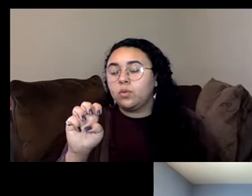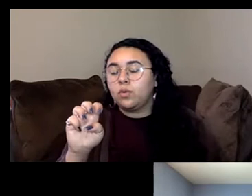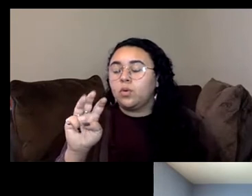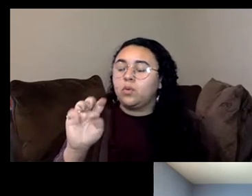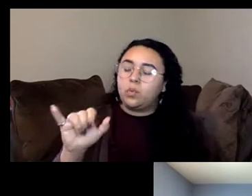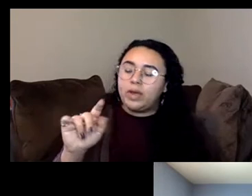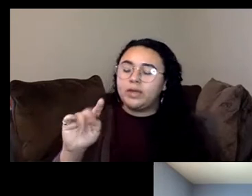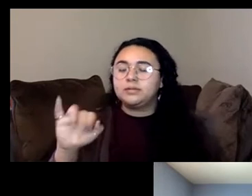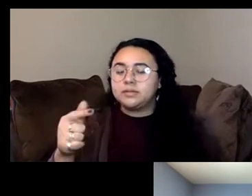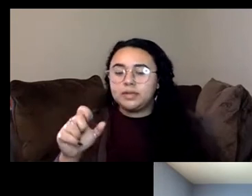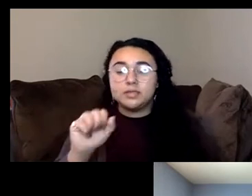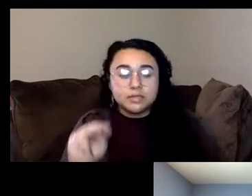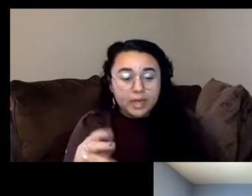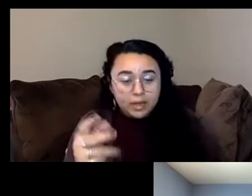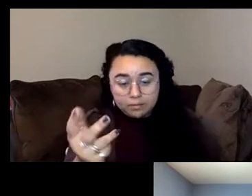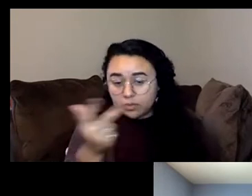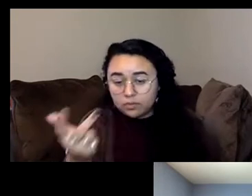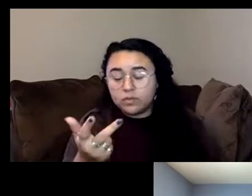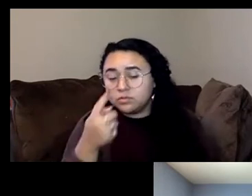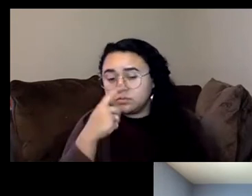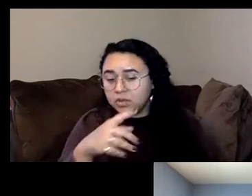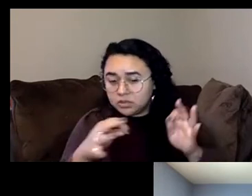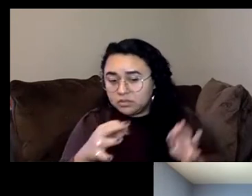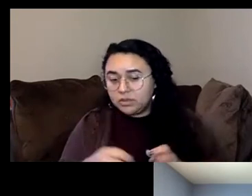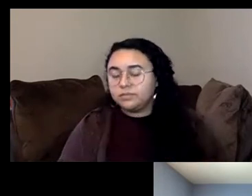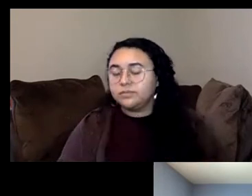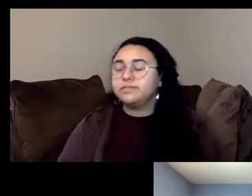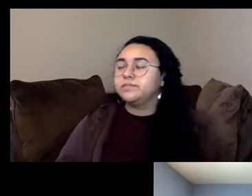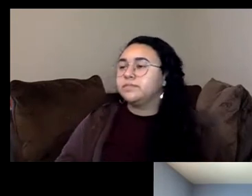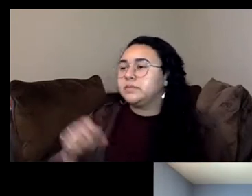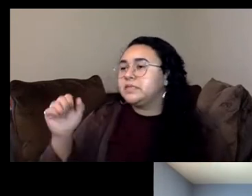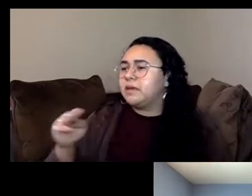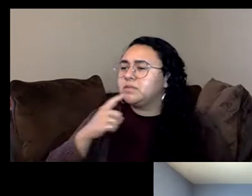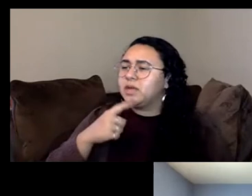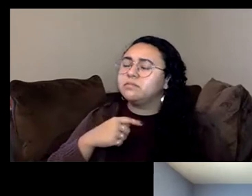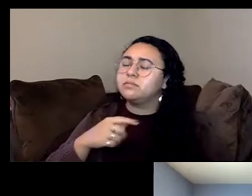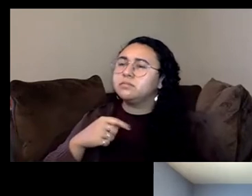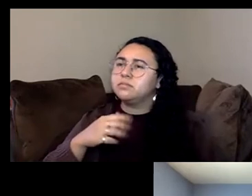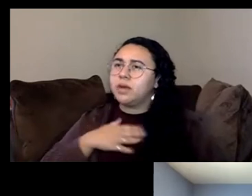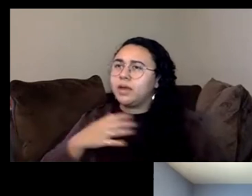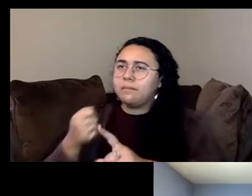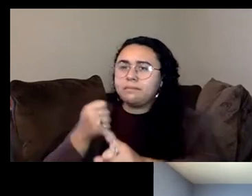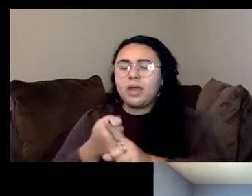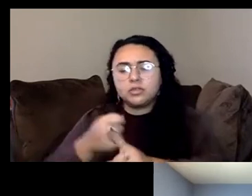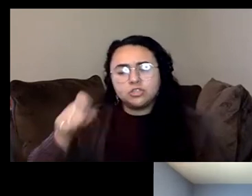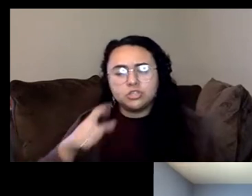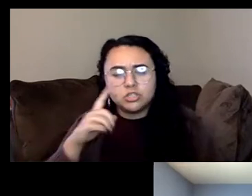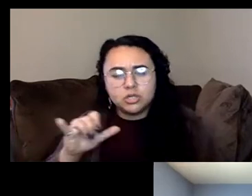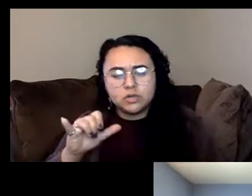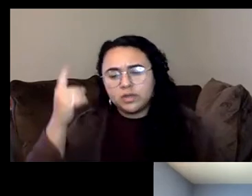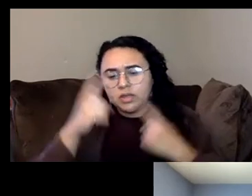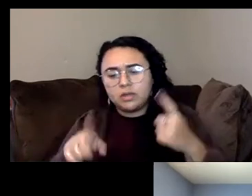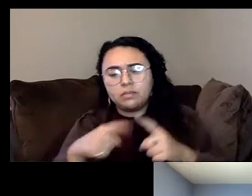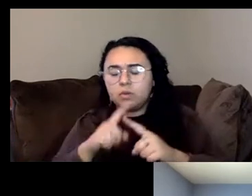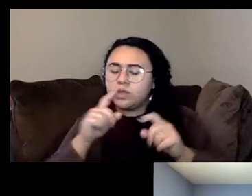think about, for me, the impact of what I want my gift to be, right? And so when you think about all the incredible sort